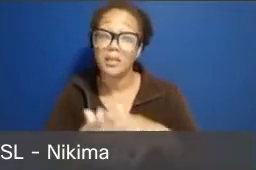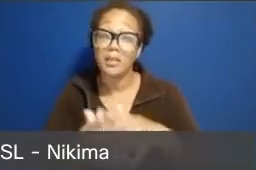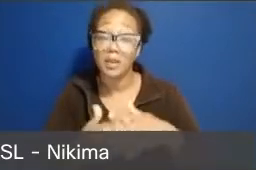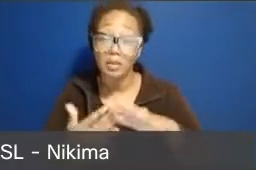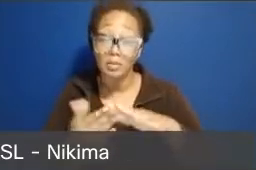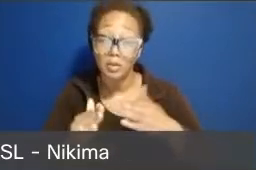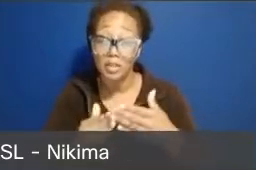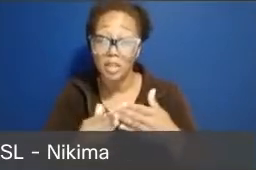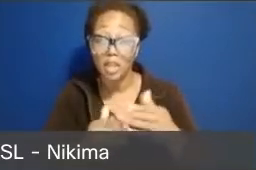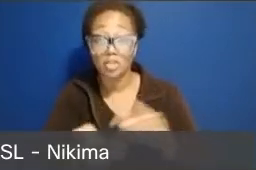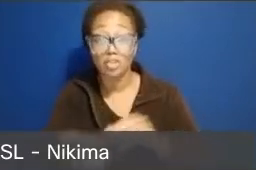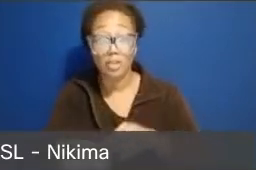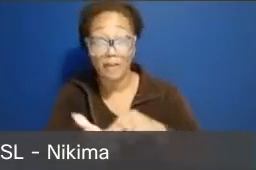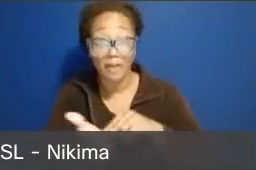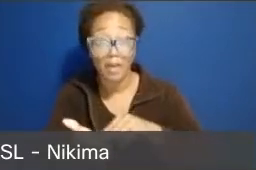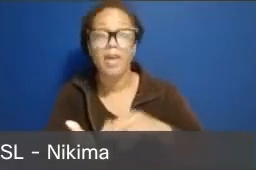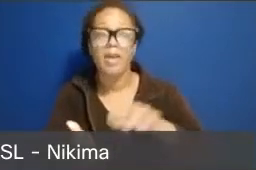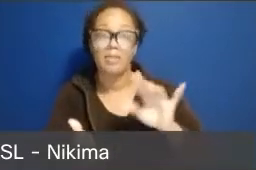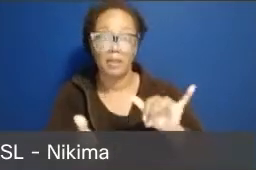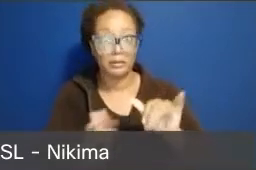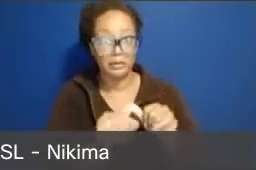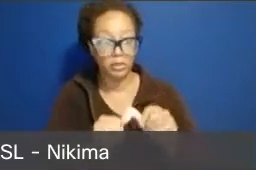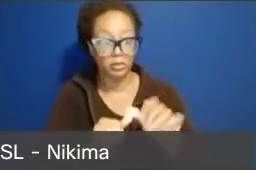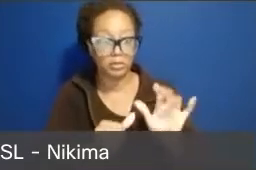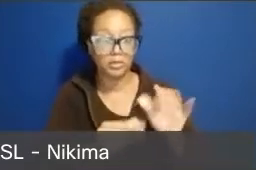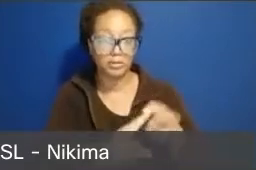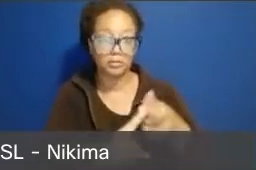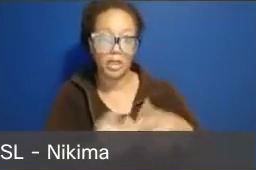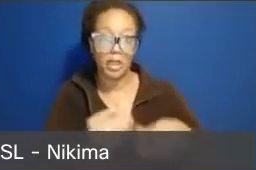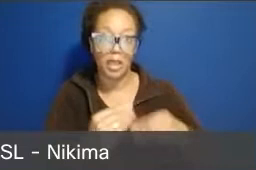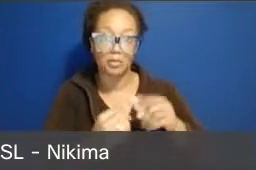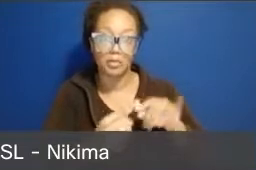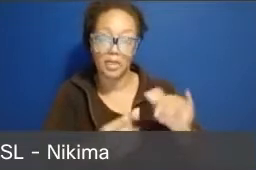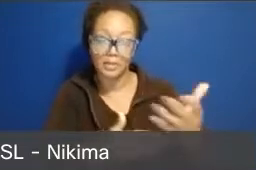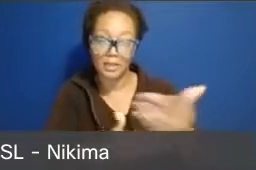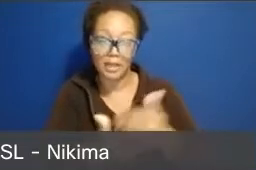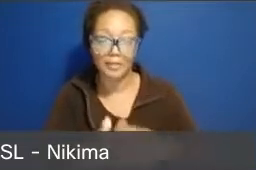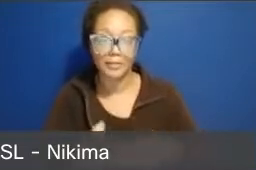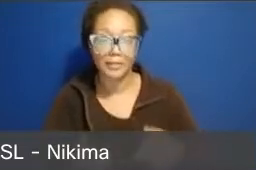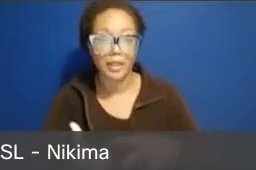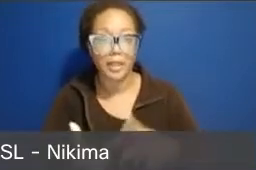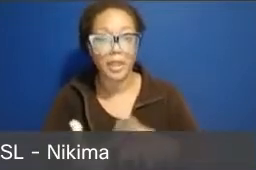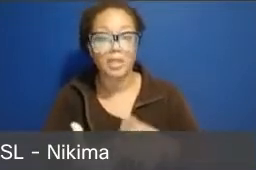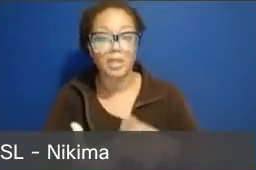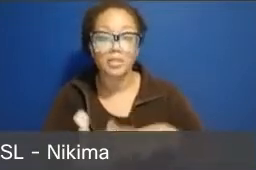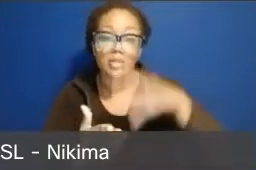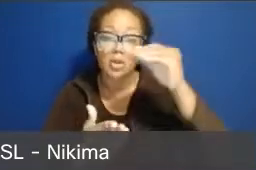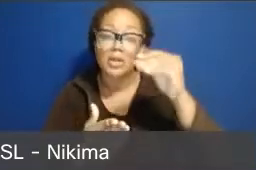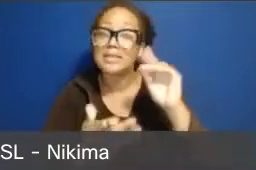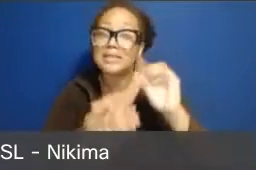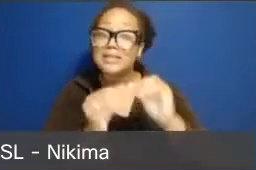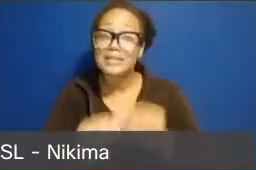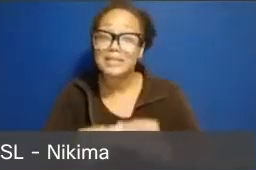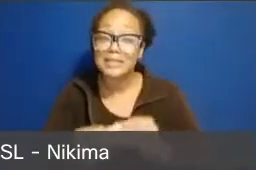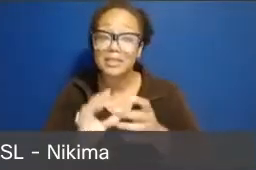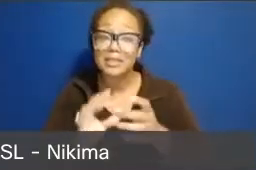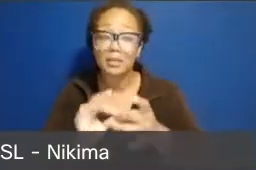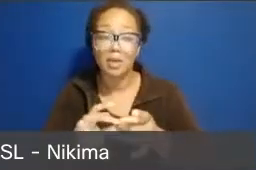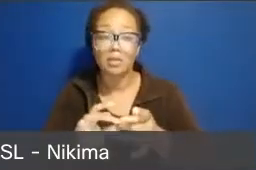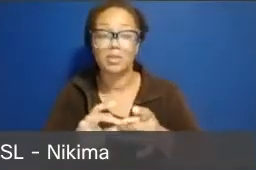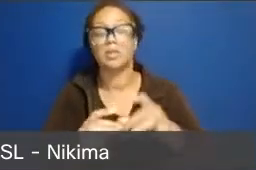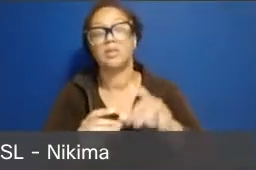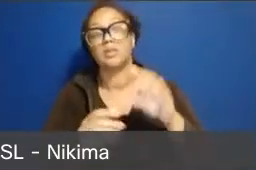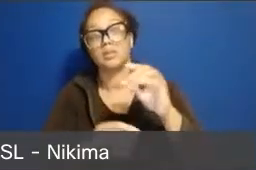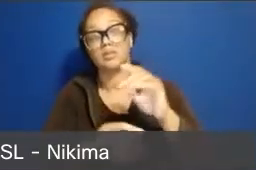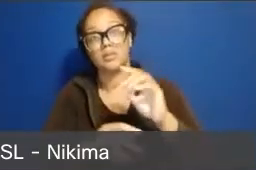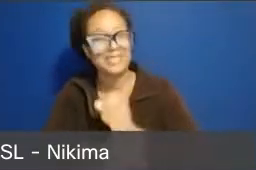contains the data that we've collected, learn some statistics about persons with disabilities in the United States.